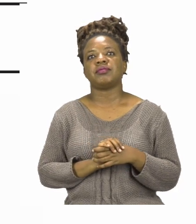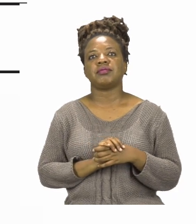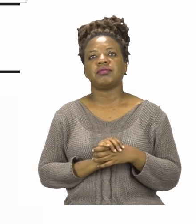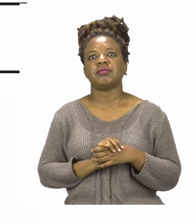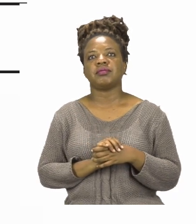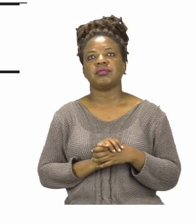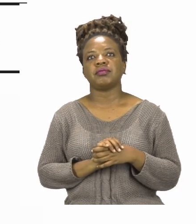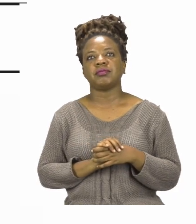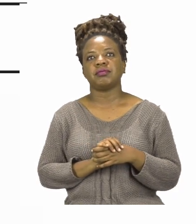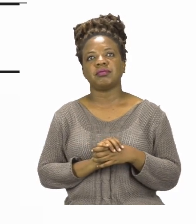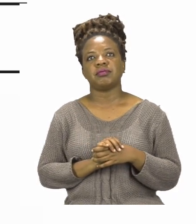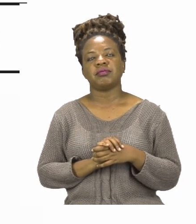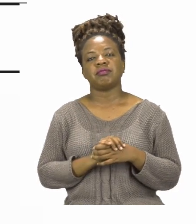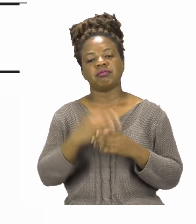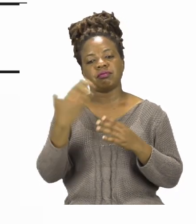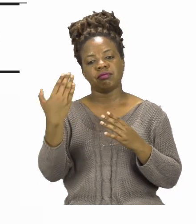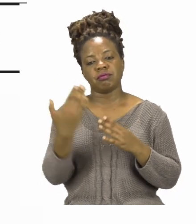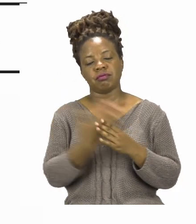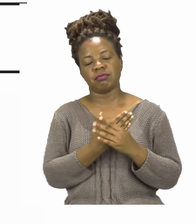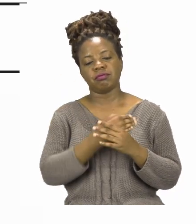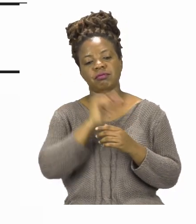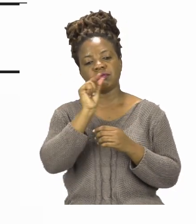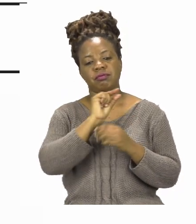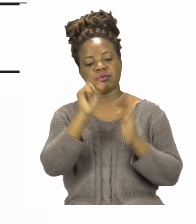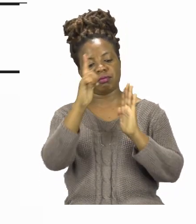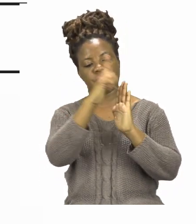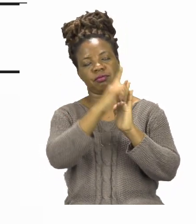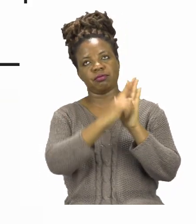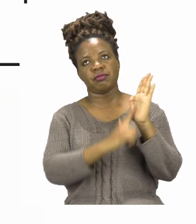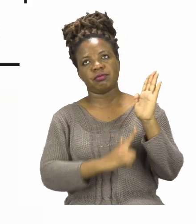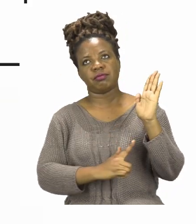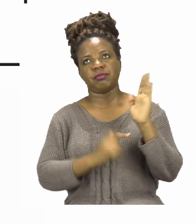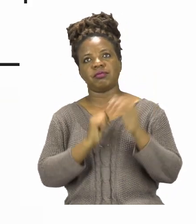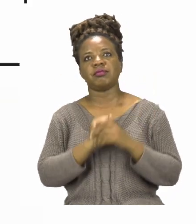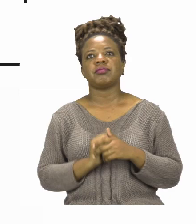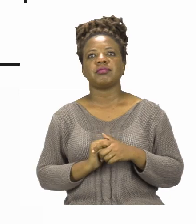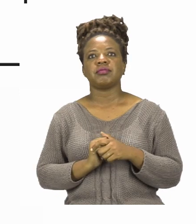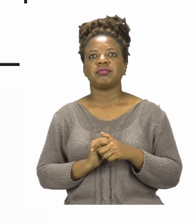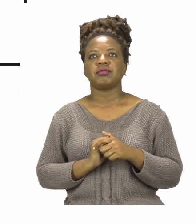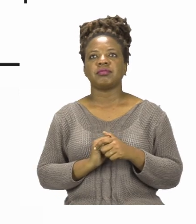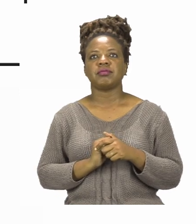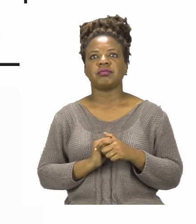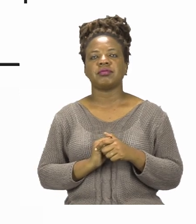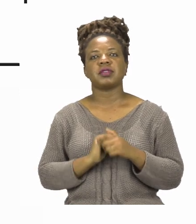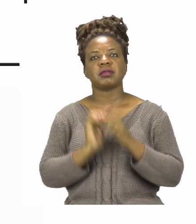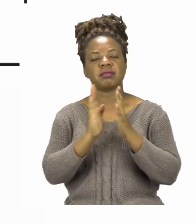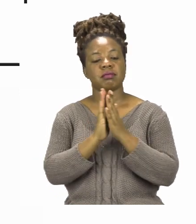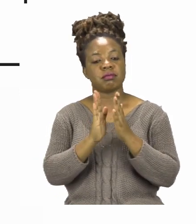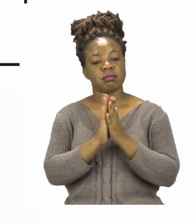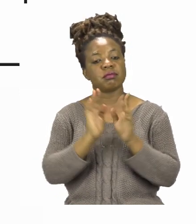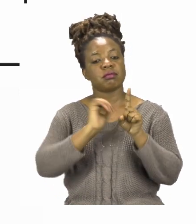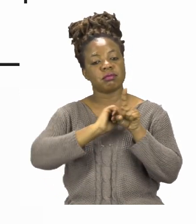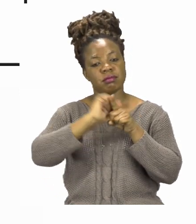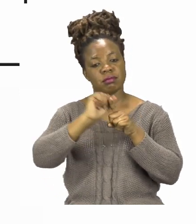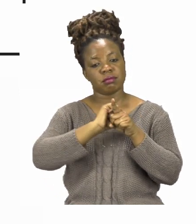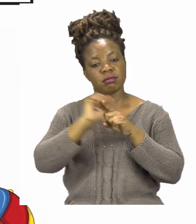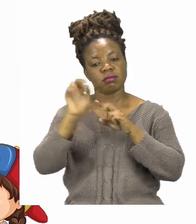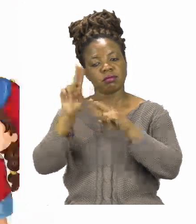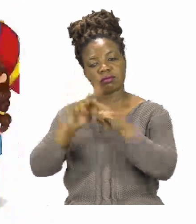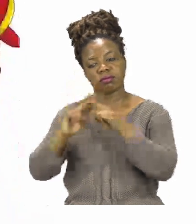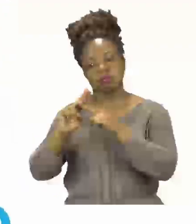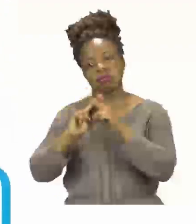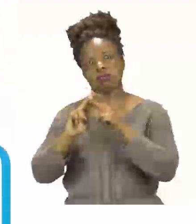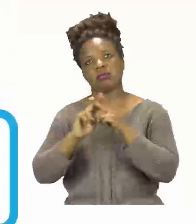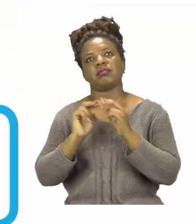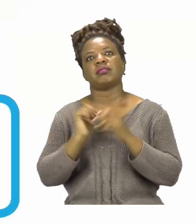our vocabulary words. And as we are doing this topic, boys and girls, I want you to please practice using them. Let's now take a